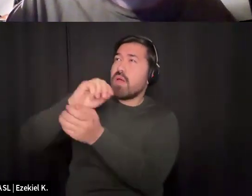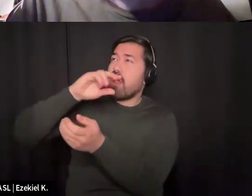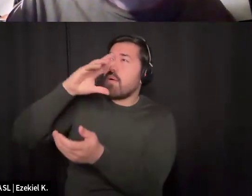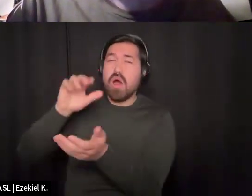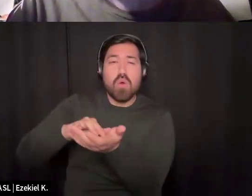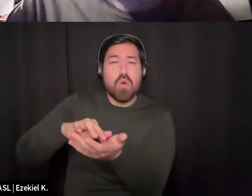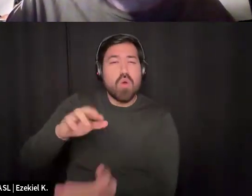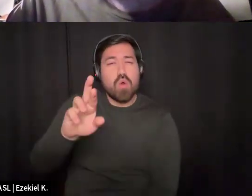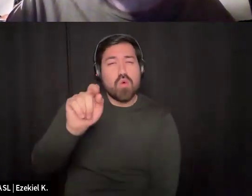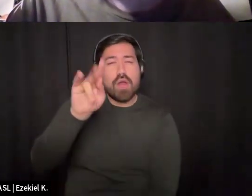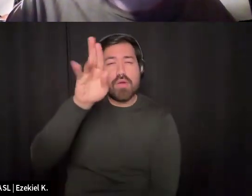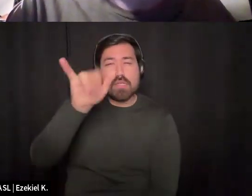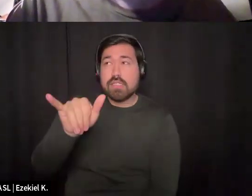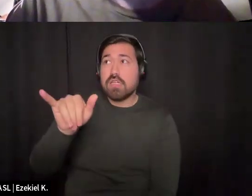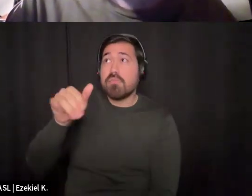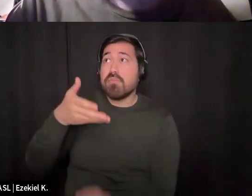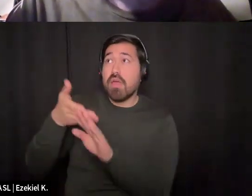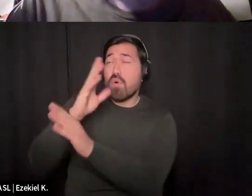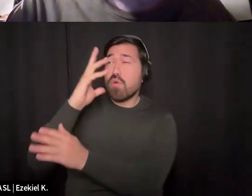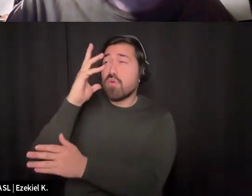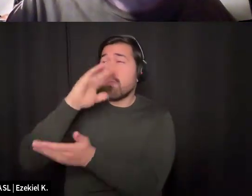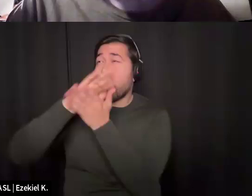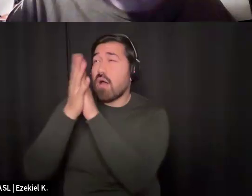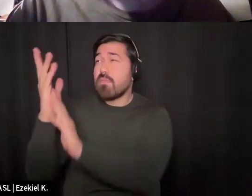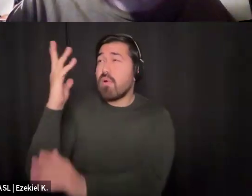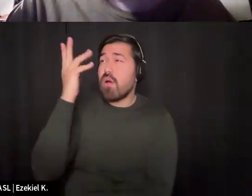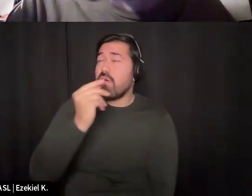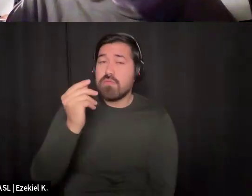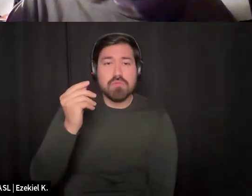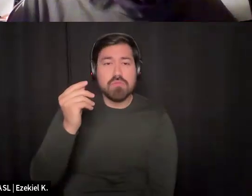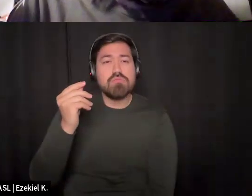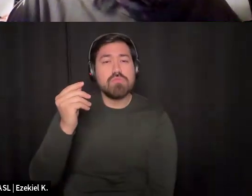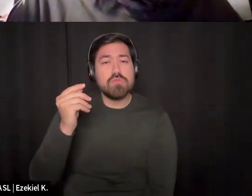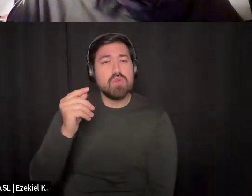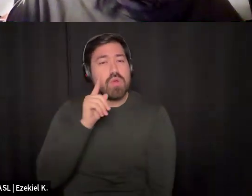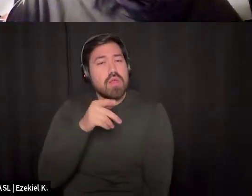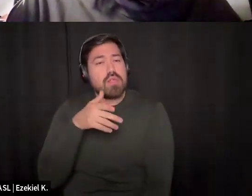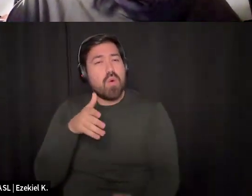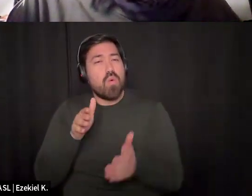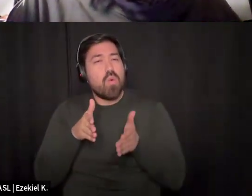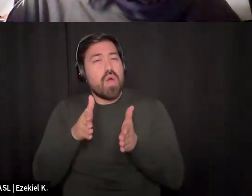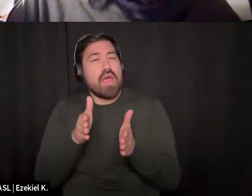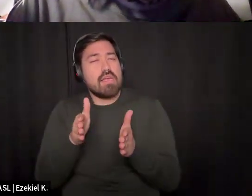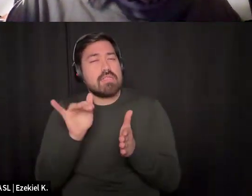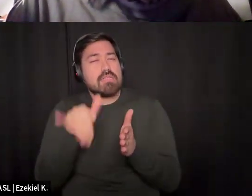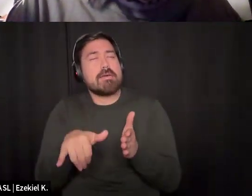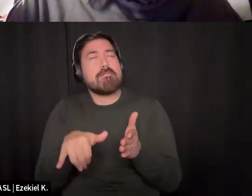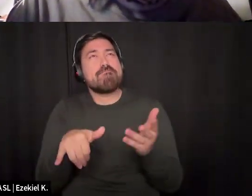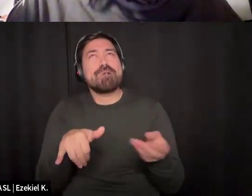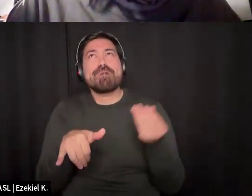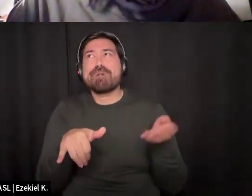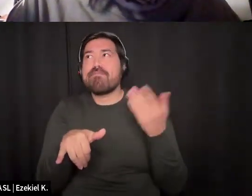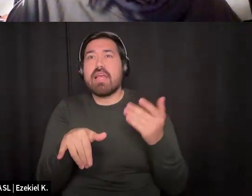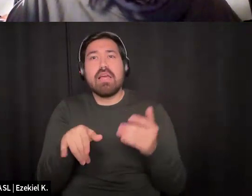beauty?" And it just reminded me so much of the ways that the